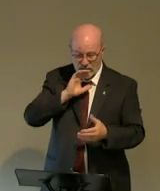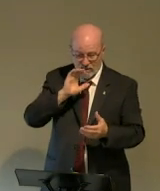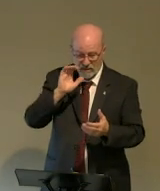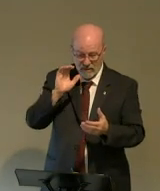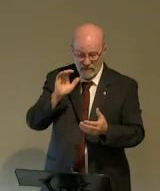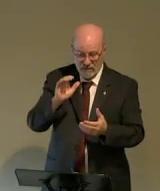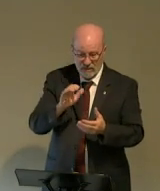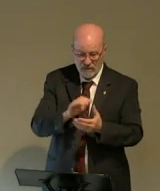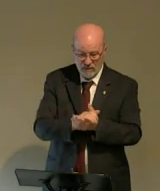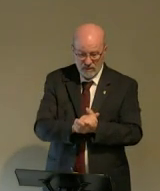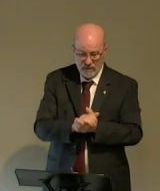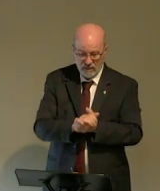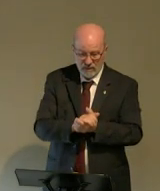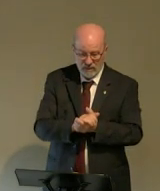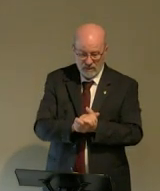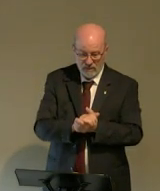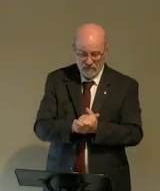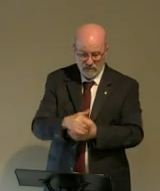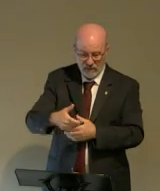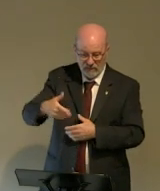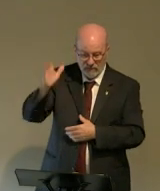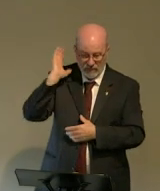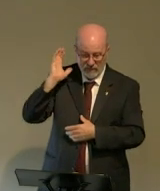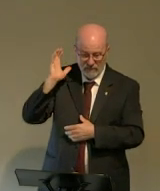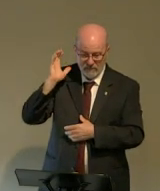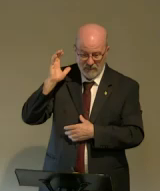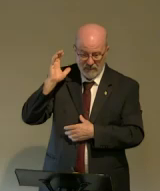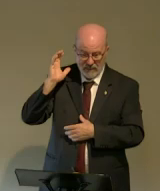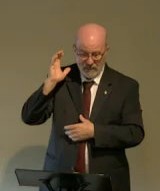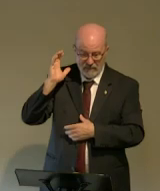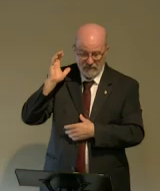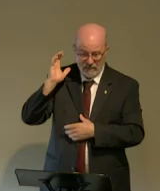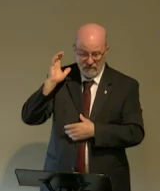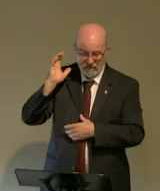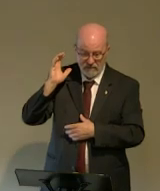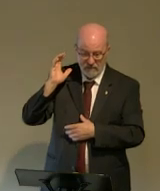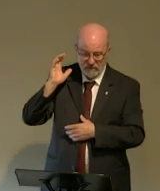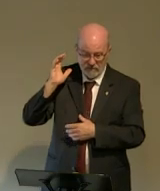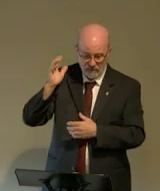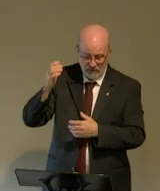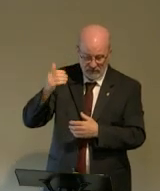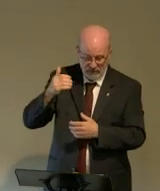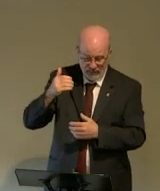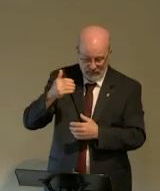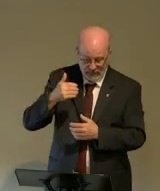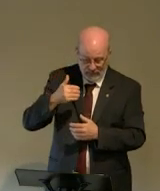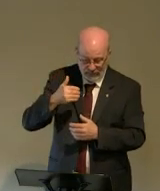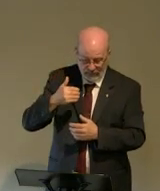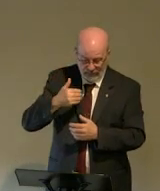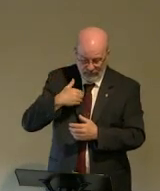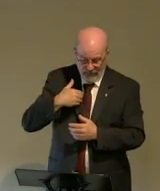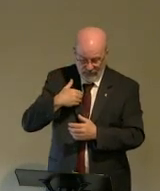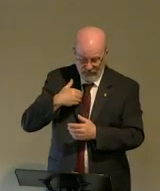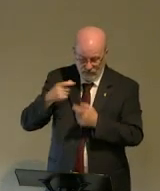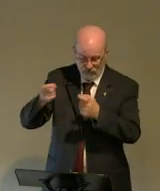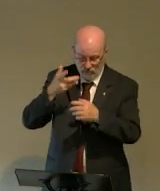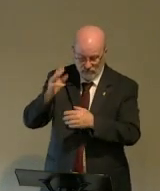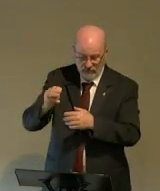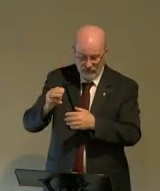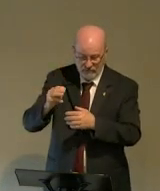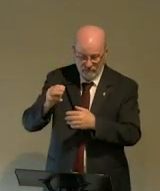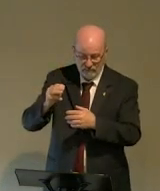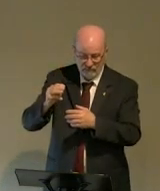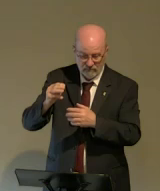into the den of lions, them, their children, and their wives. That's wow. And the lions had the mastery of them, and